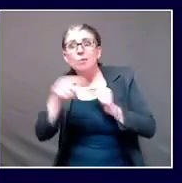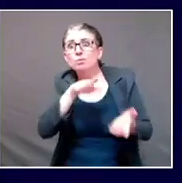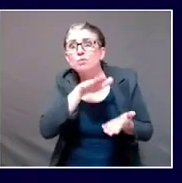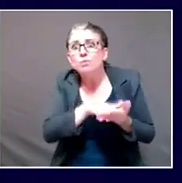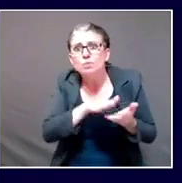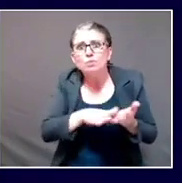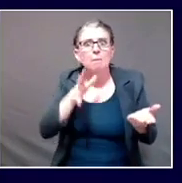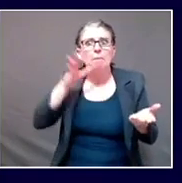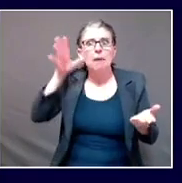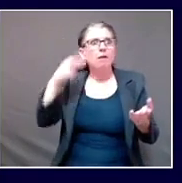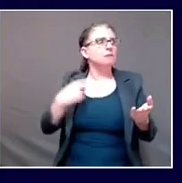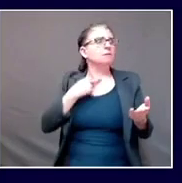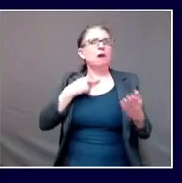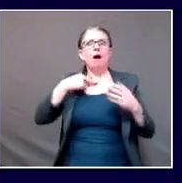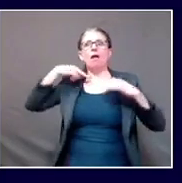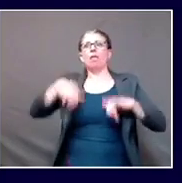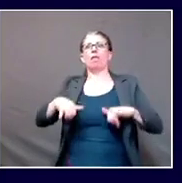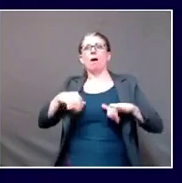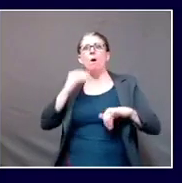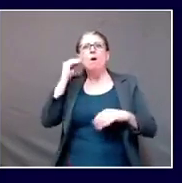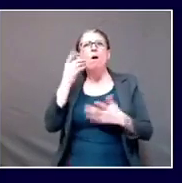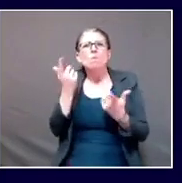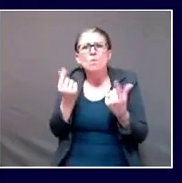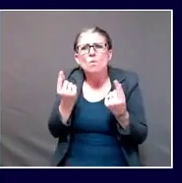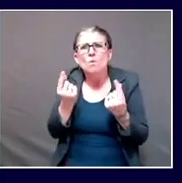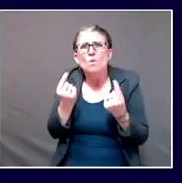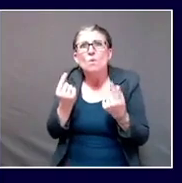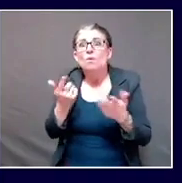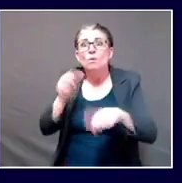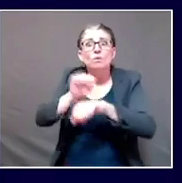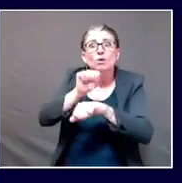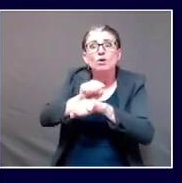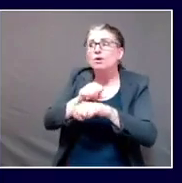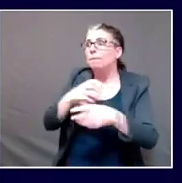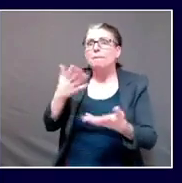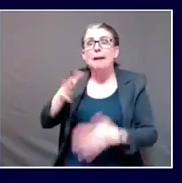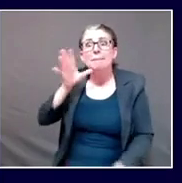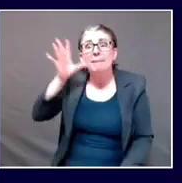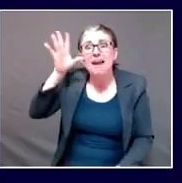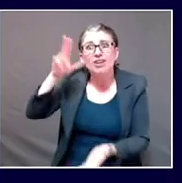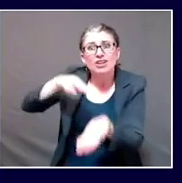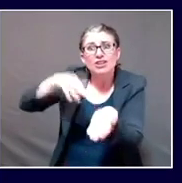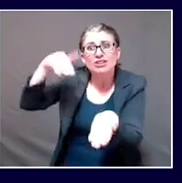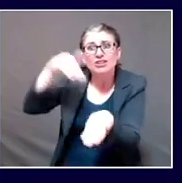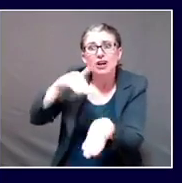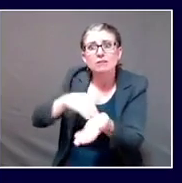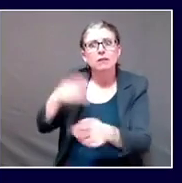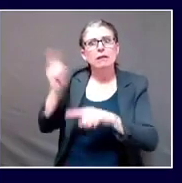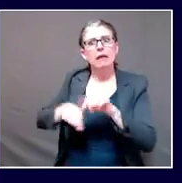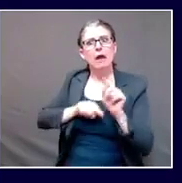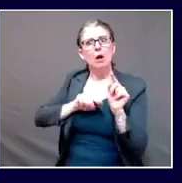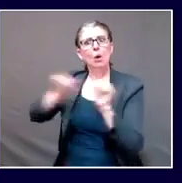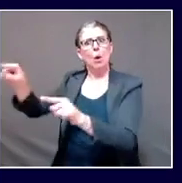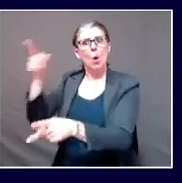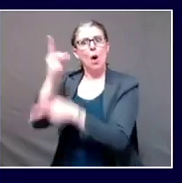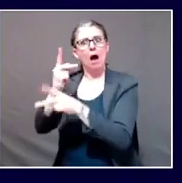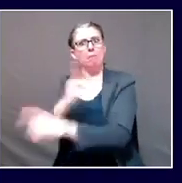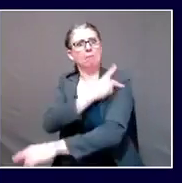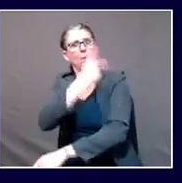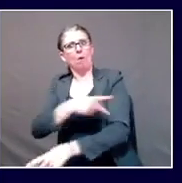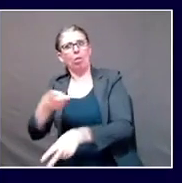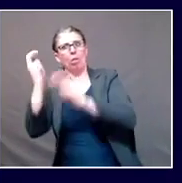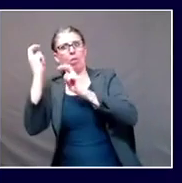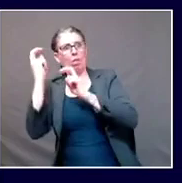doctor in our hospitals when we can last afford it. Importantly, Maine has committed our entire allotment of Federal Cares Act funds now.